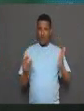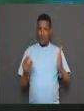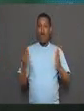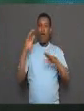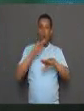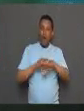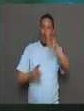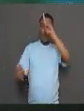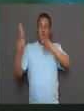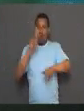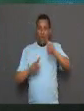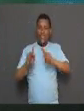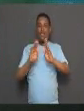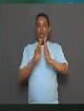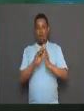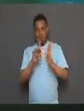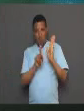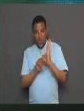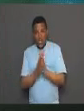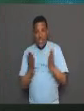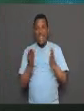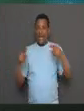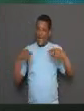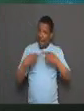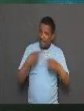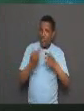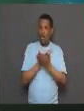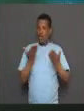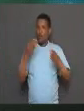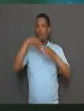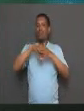public and policy-related issues in Ethiopia.